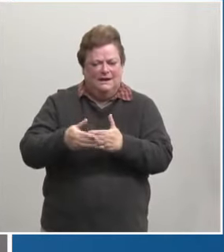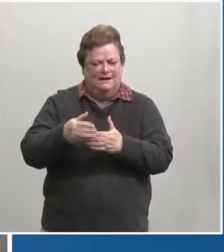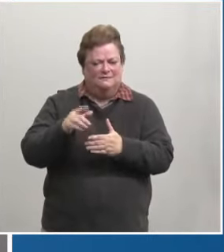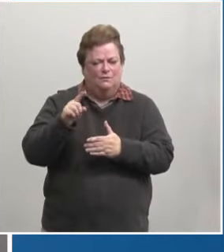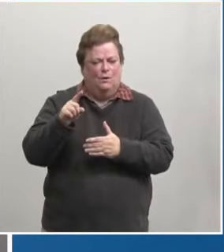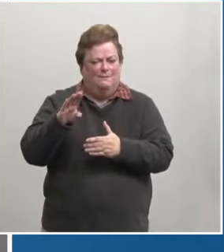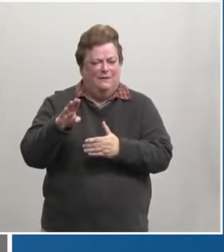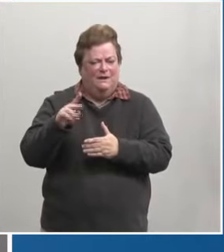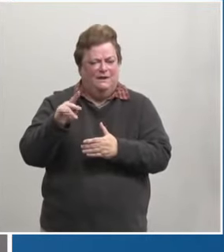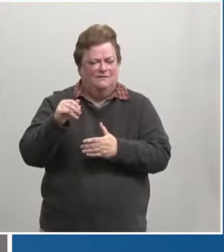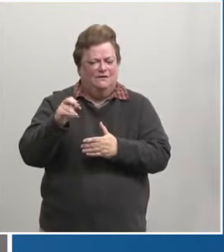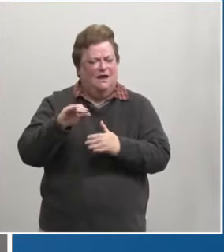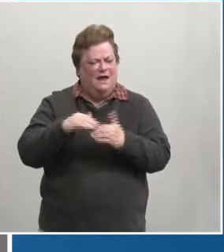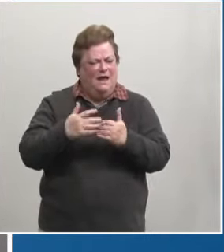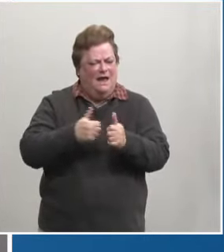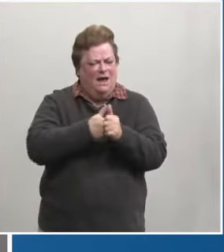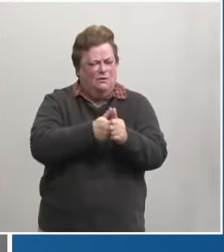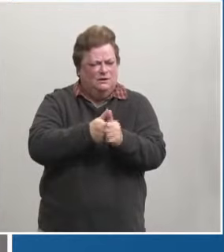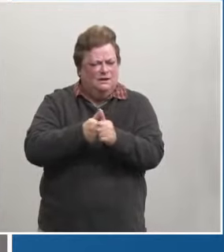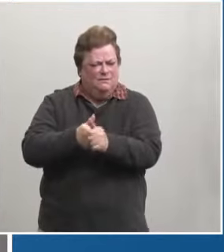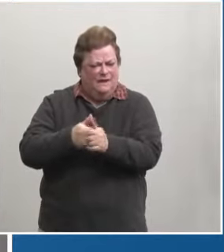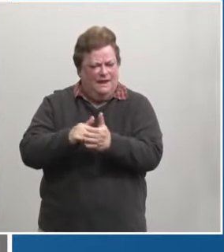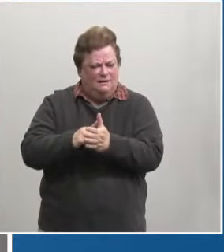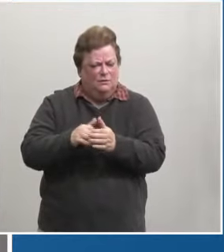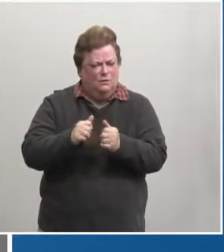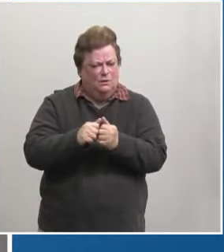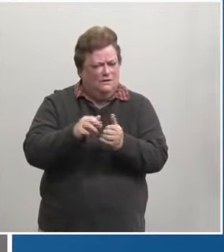track of that? Well,